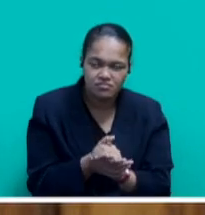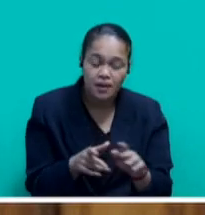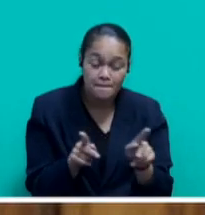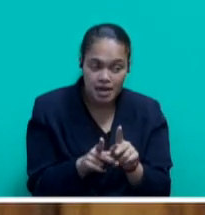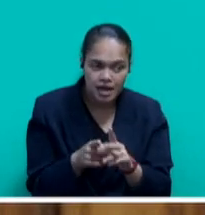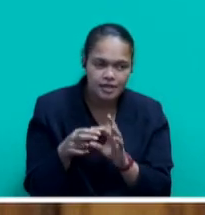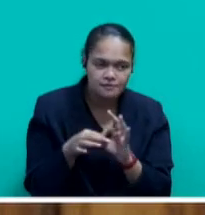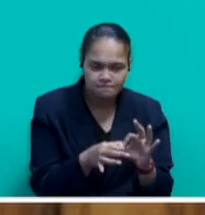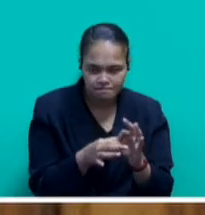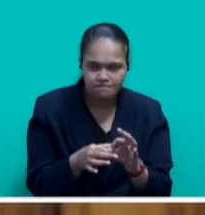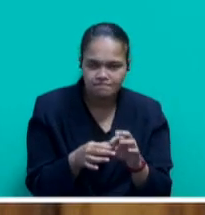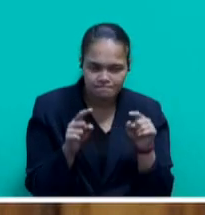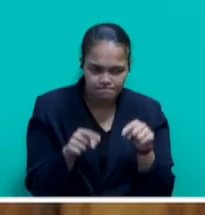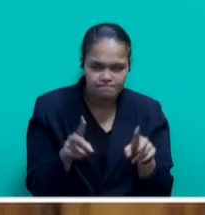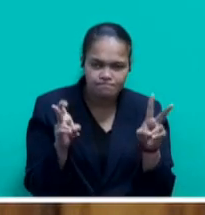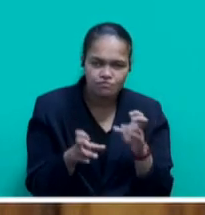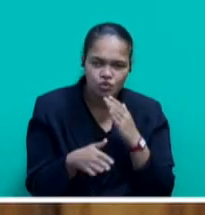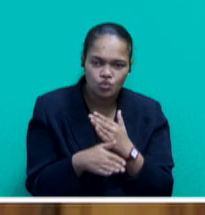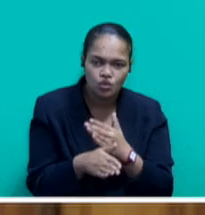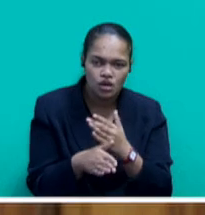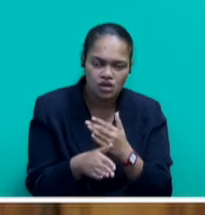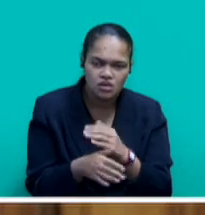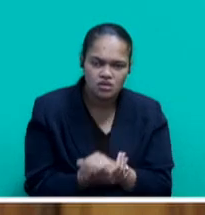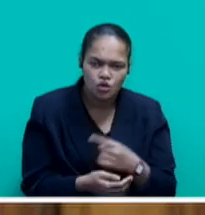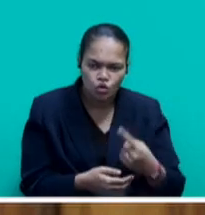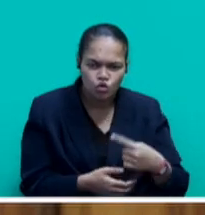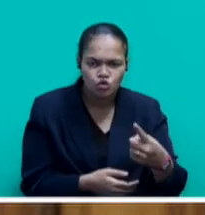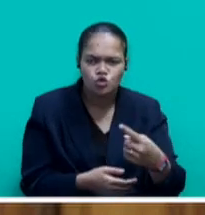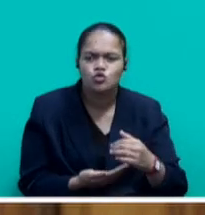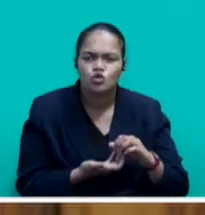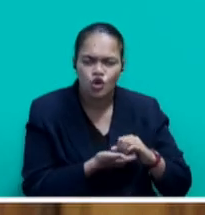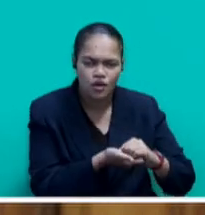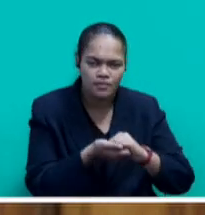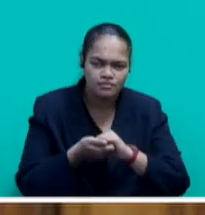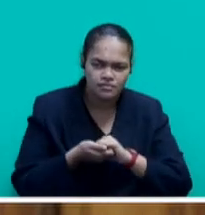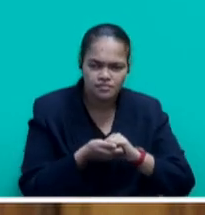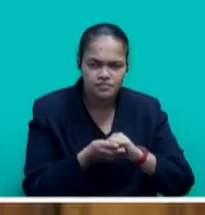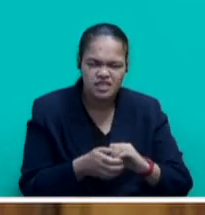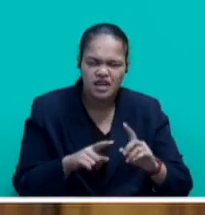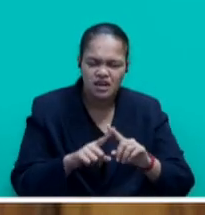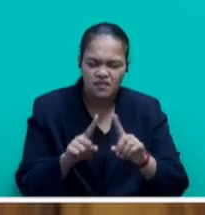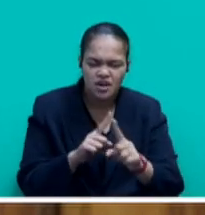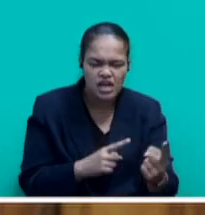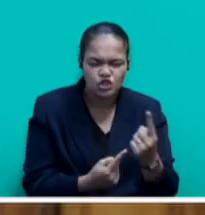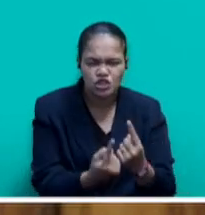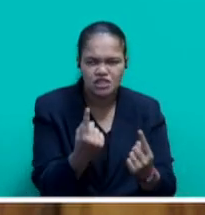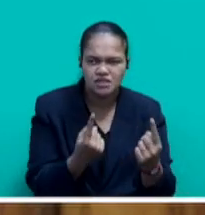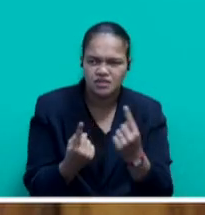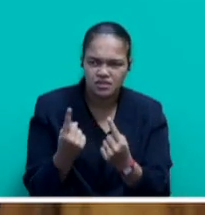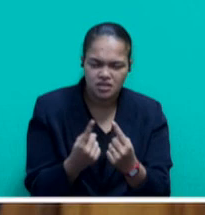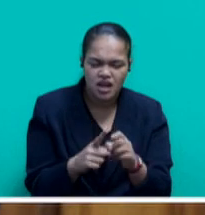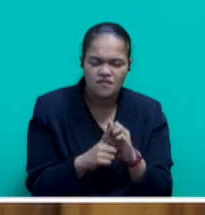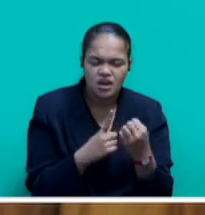are key in this work. I recognize the Department for their continued collaboration with the relevant agencies in meeting our environmental